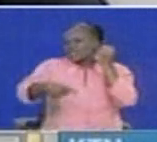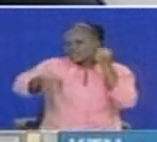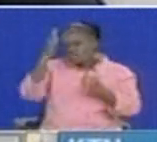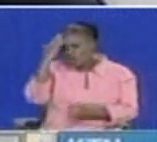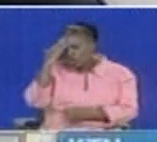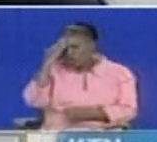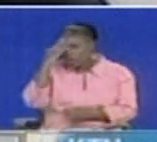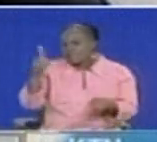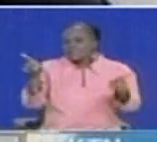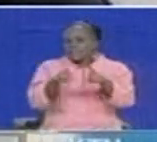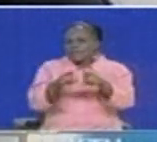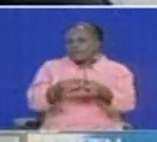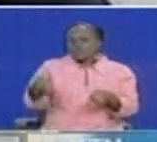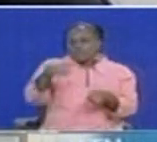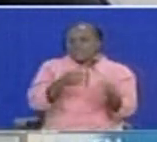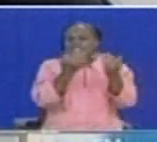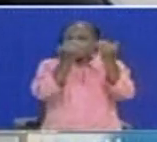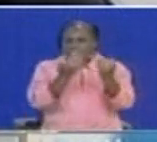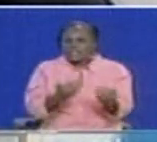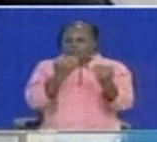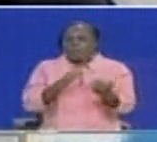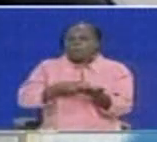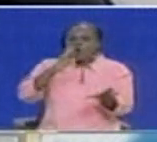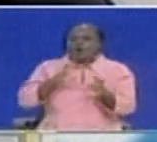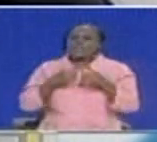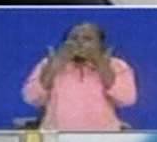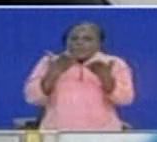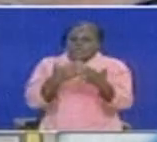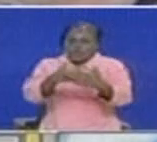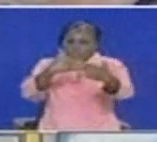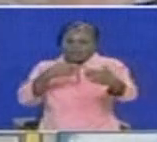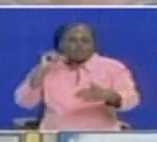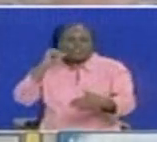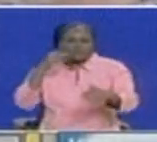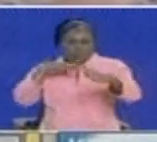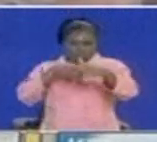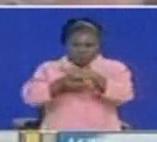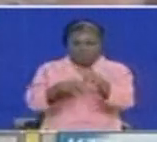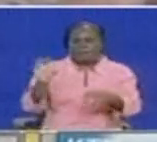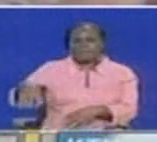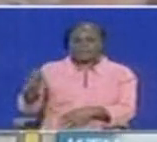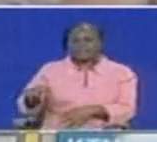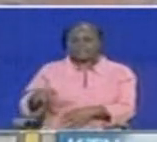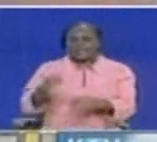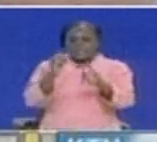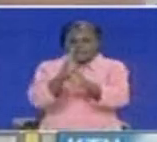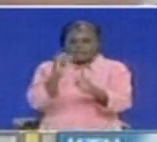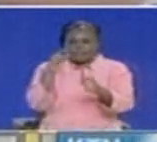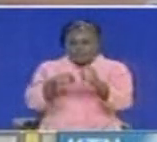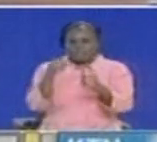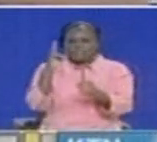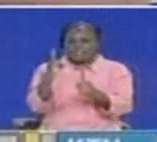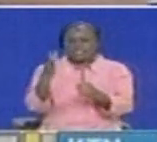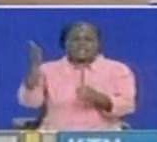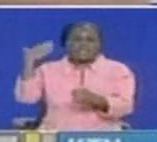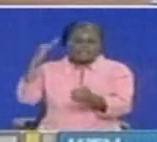And we do need a little more information before you venture into new markets. More disturbing for the sector is 11.3% drop in arrivals last